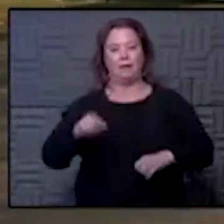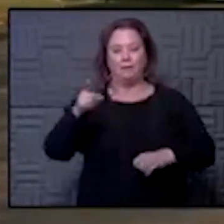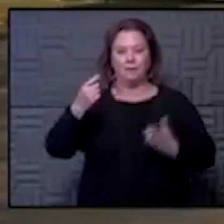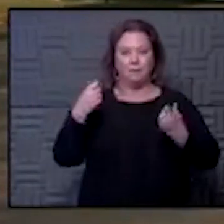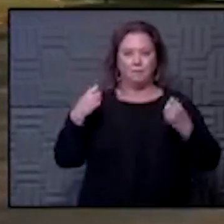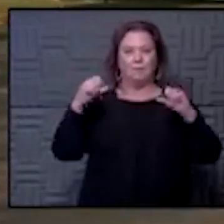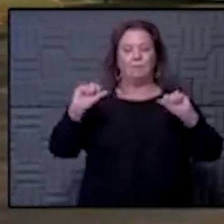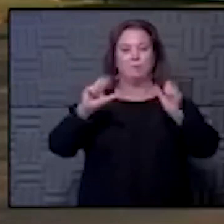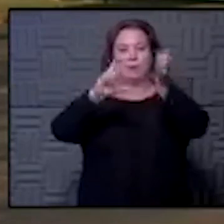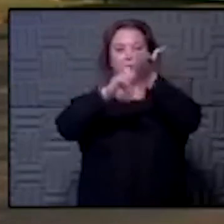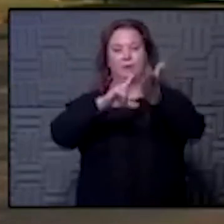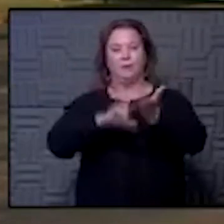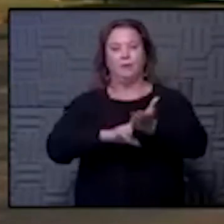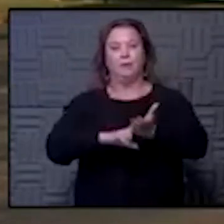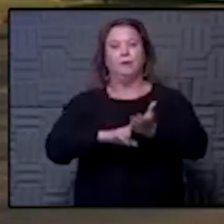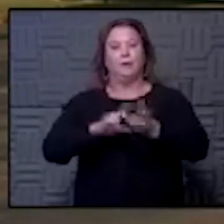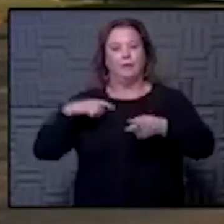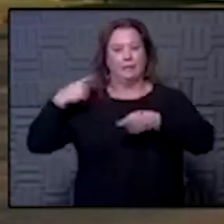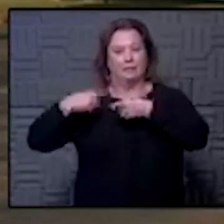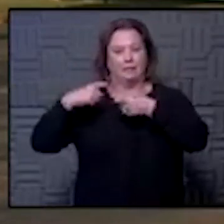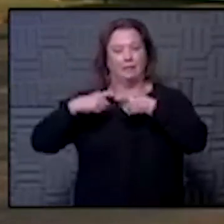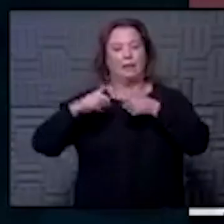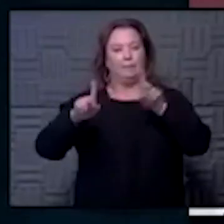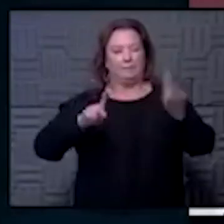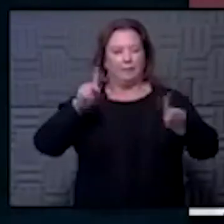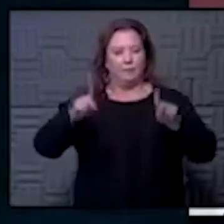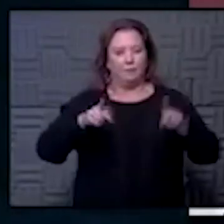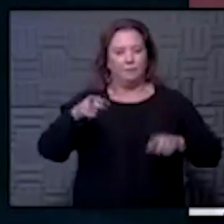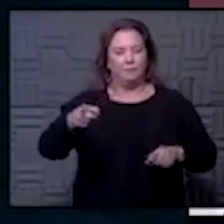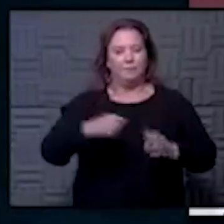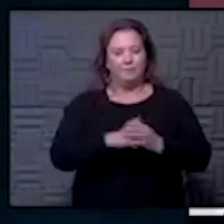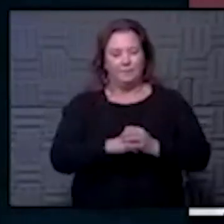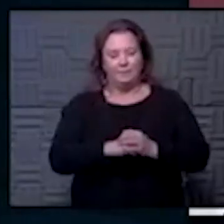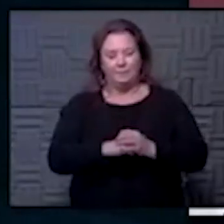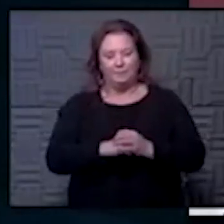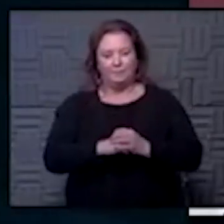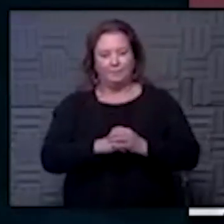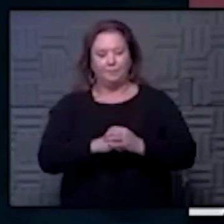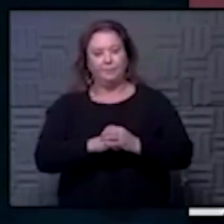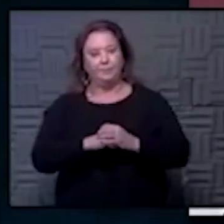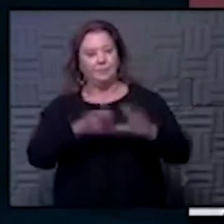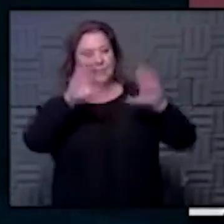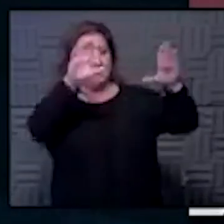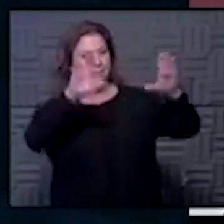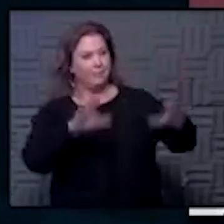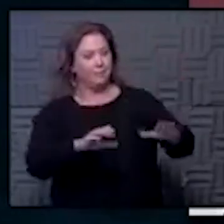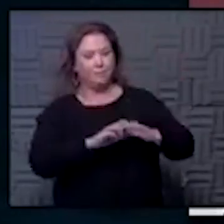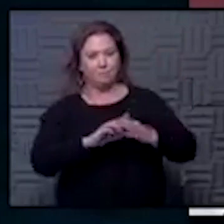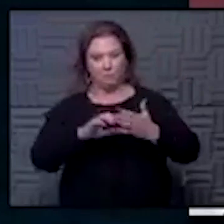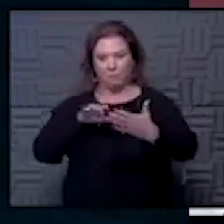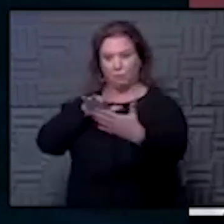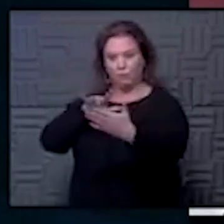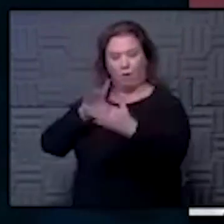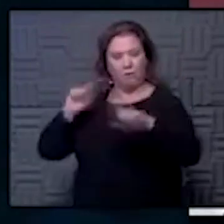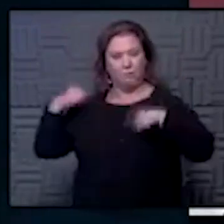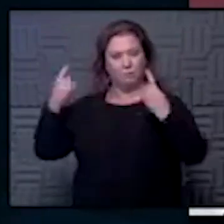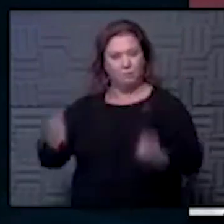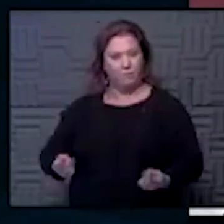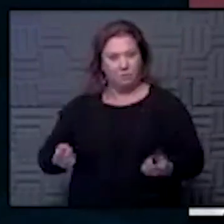attempting to enroll Hispanic participants. That's awesome. So what's the status? How's the trial going so